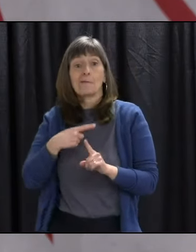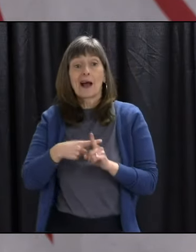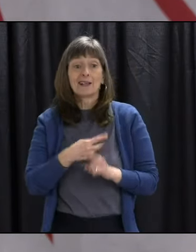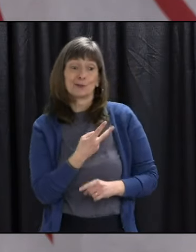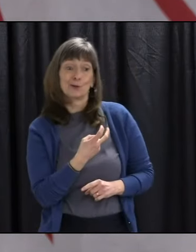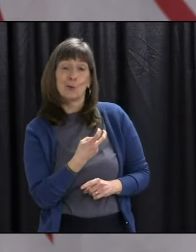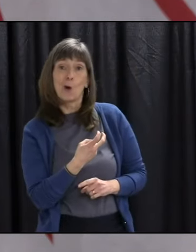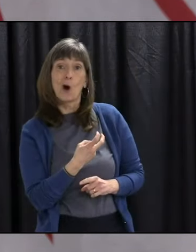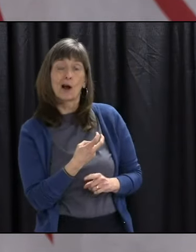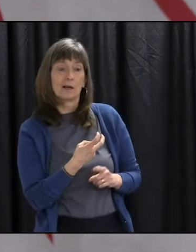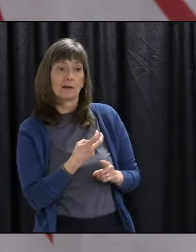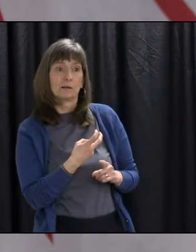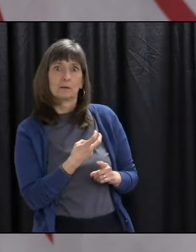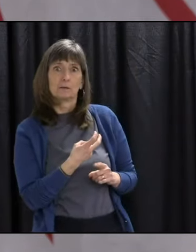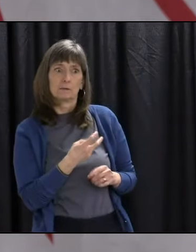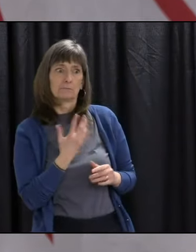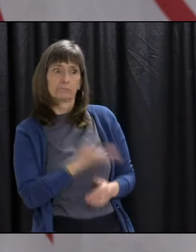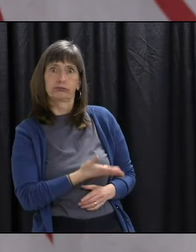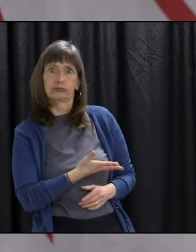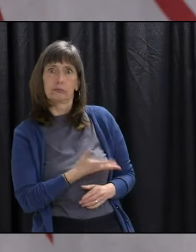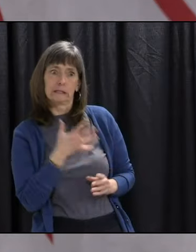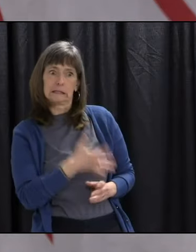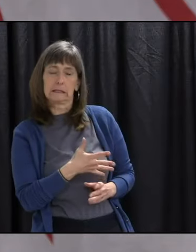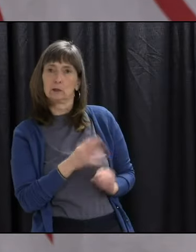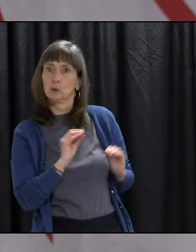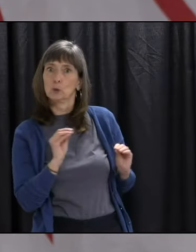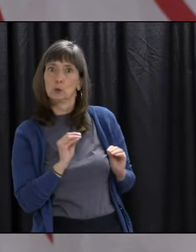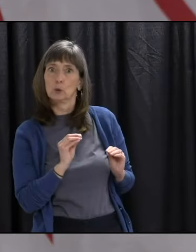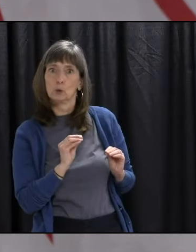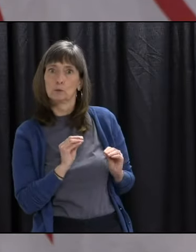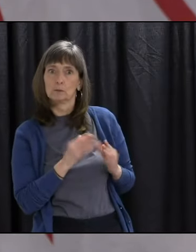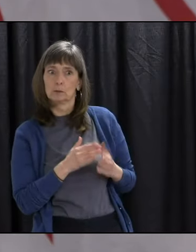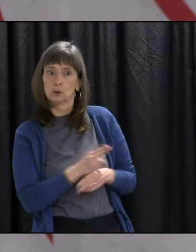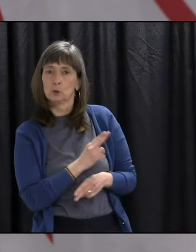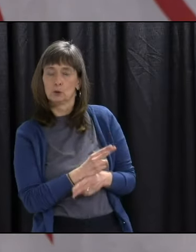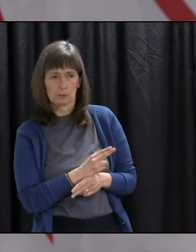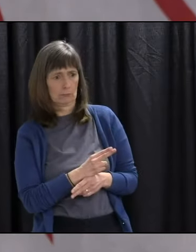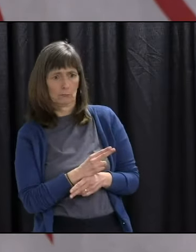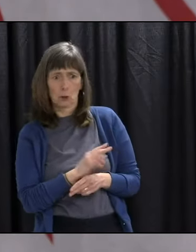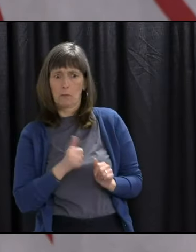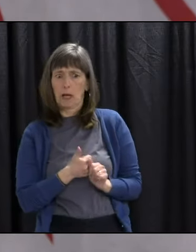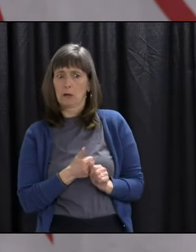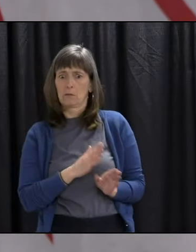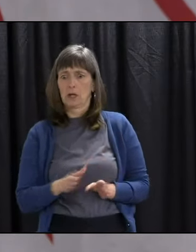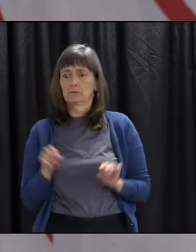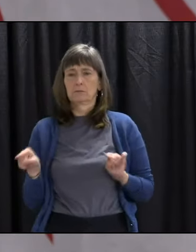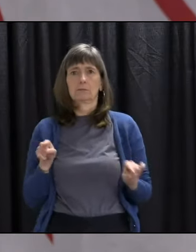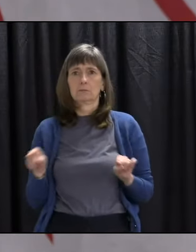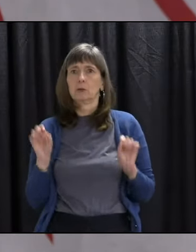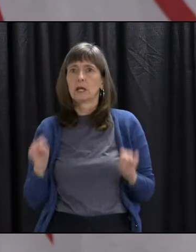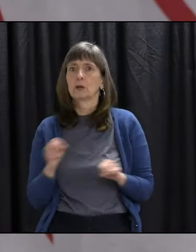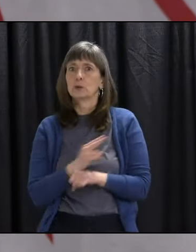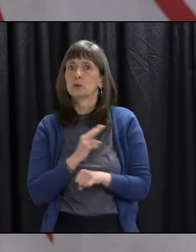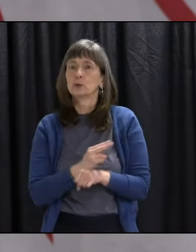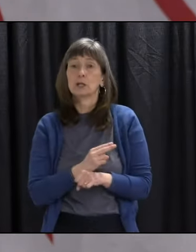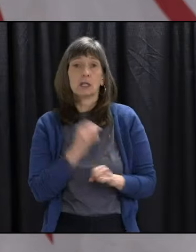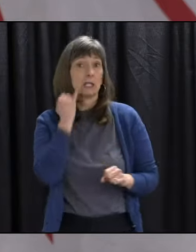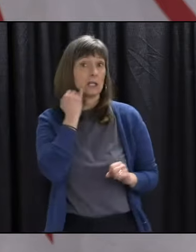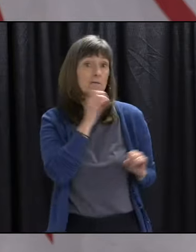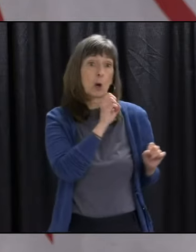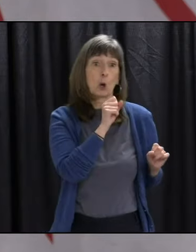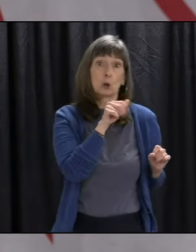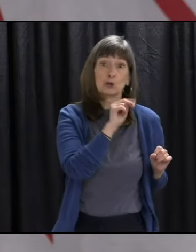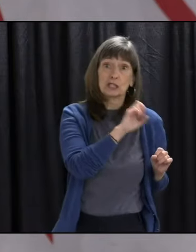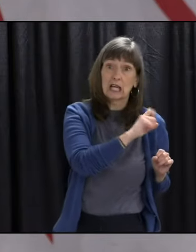that are tied up. So right now, this is would be the contingency plan that we have in place if indeed OceanX decides to either stop